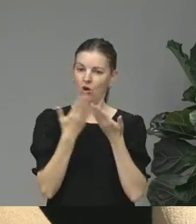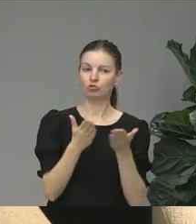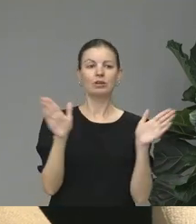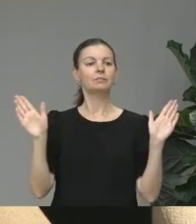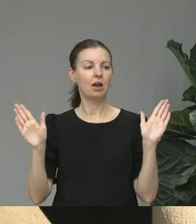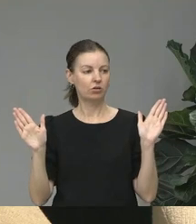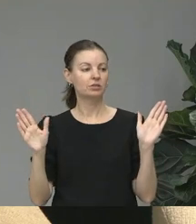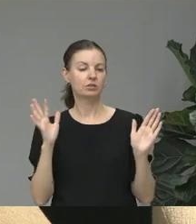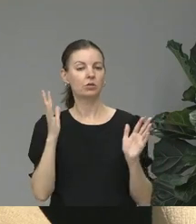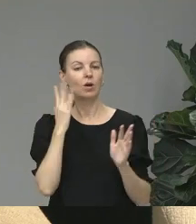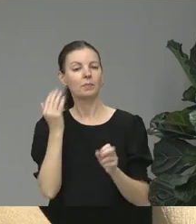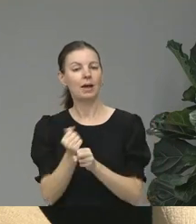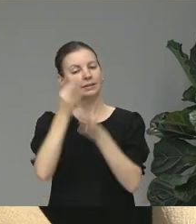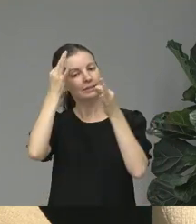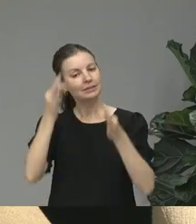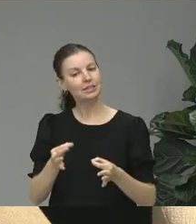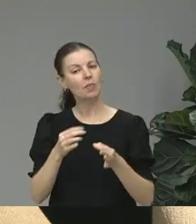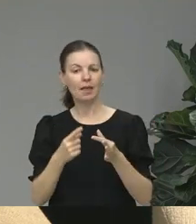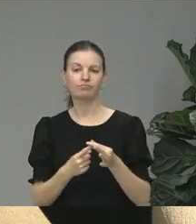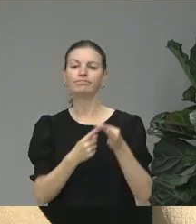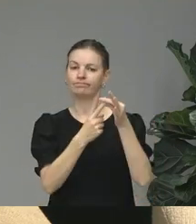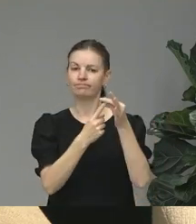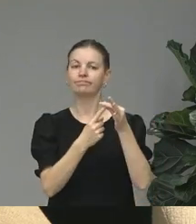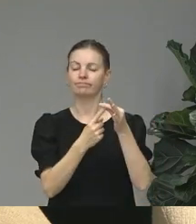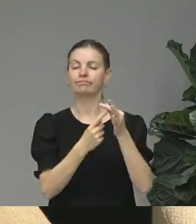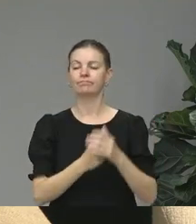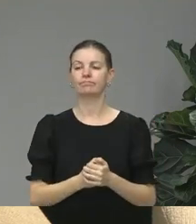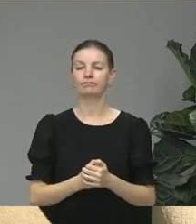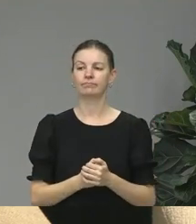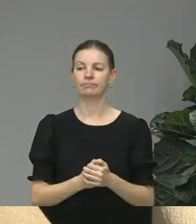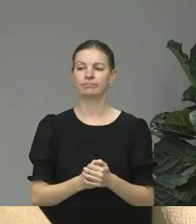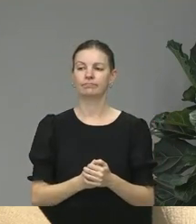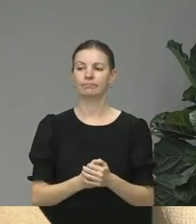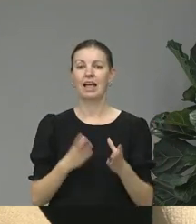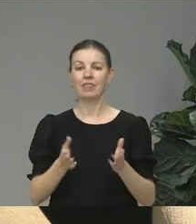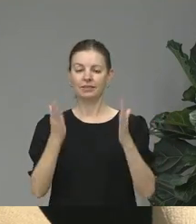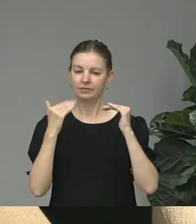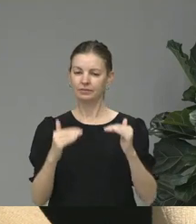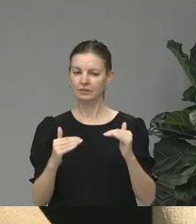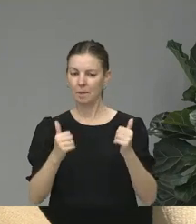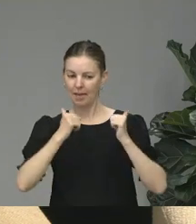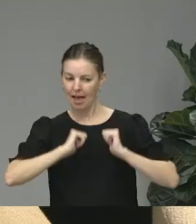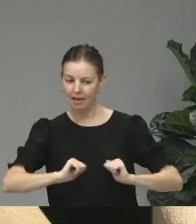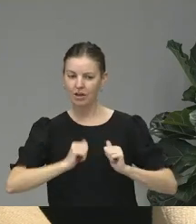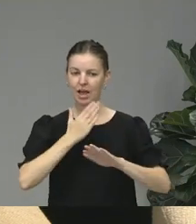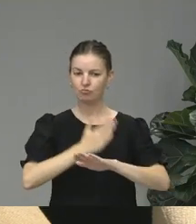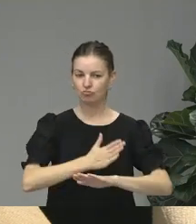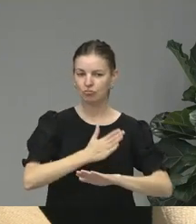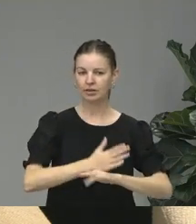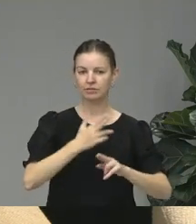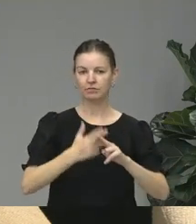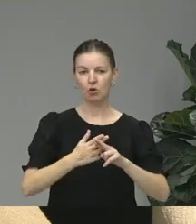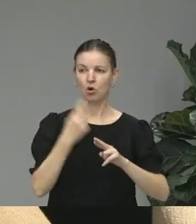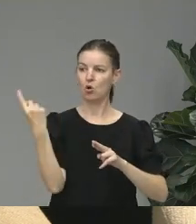really key component. And then looking at the behaviour and practices of decision